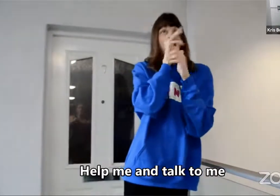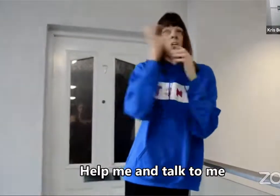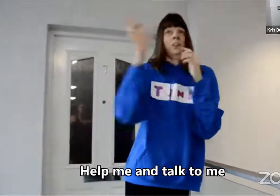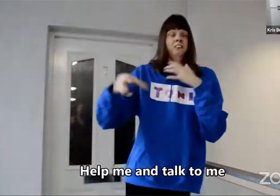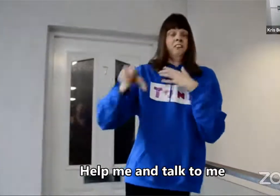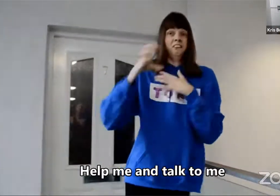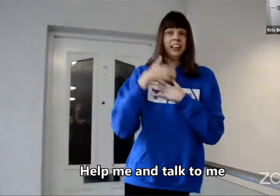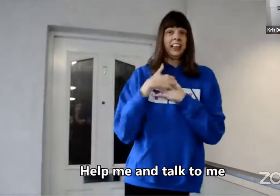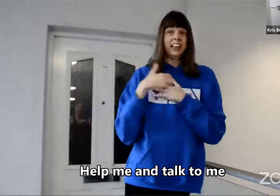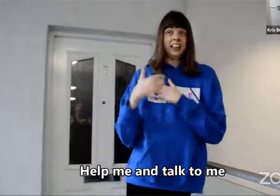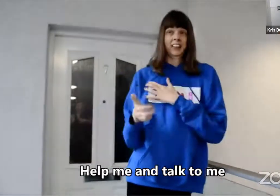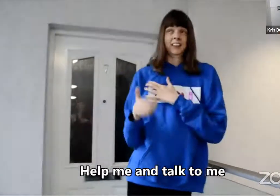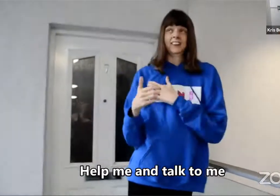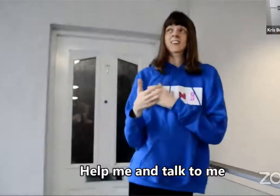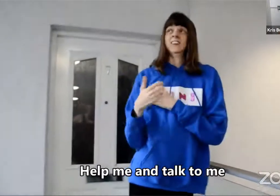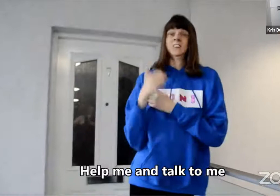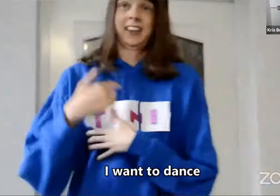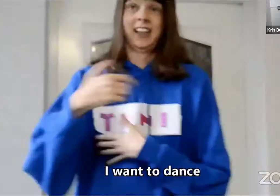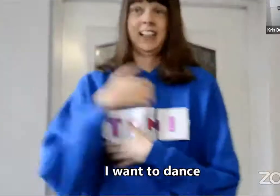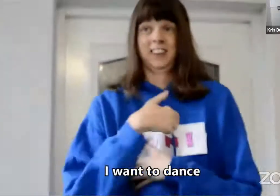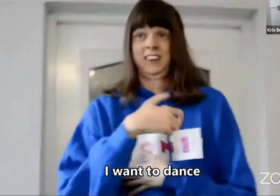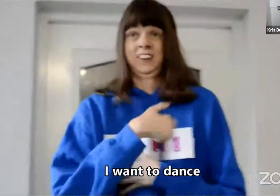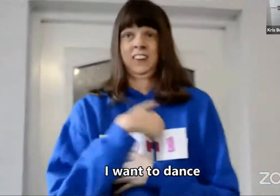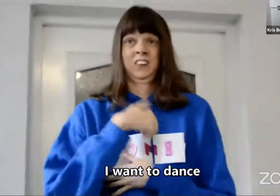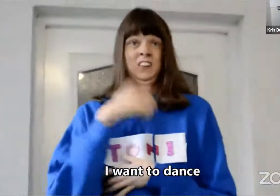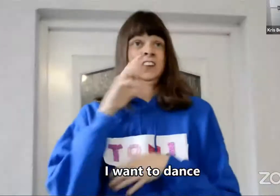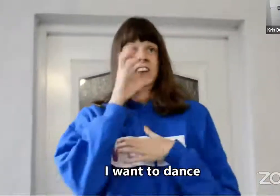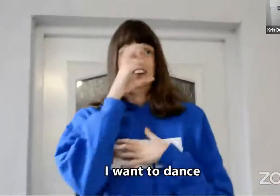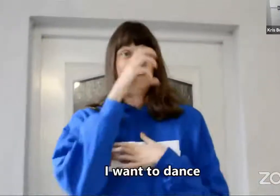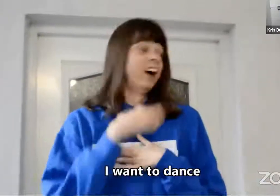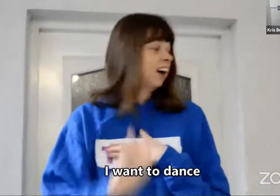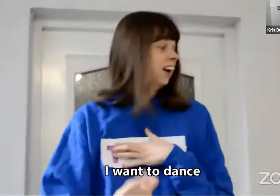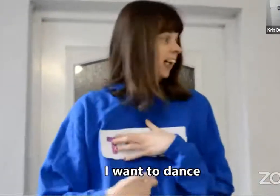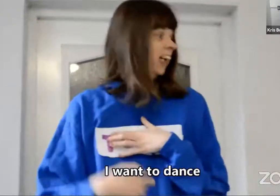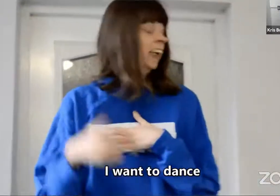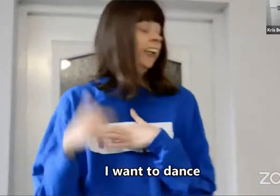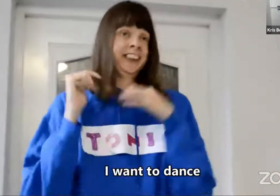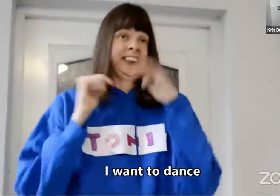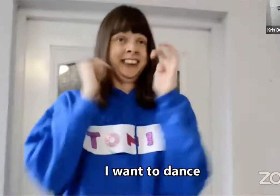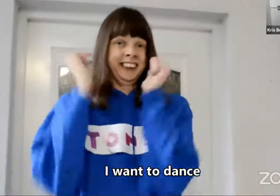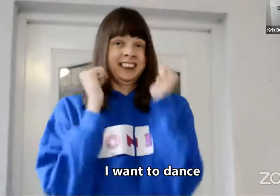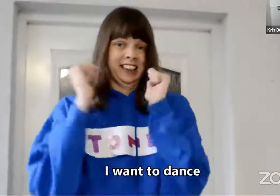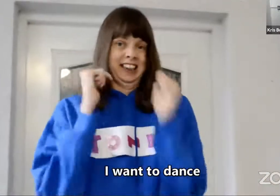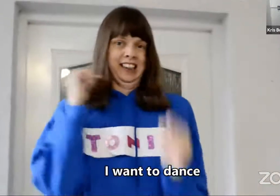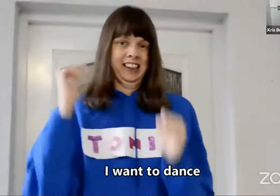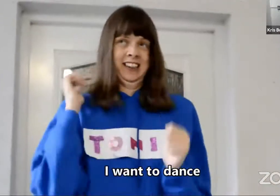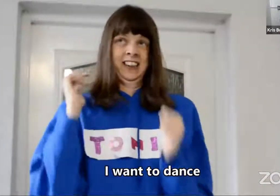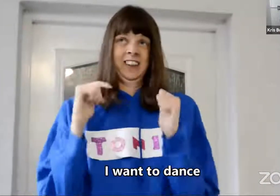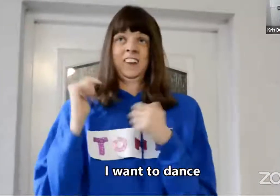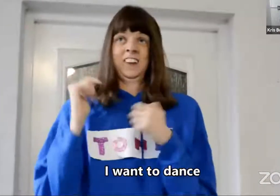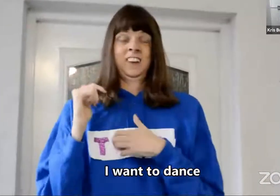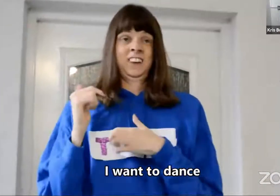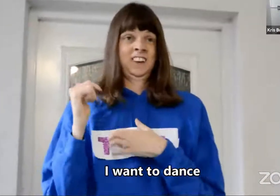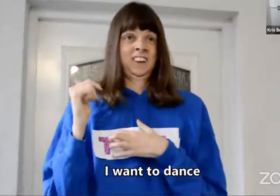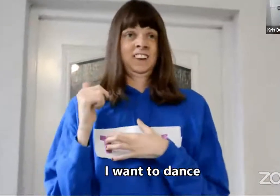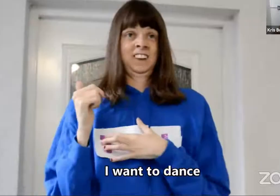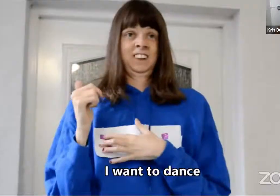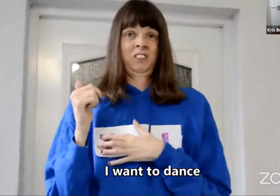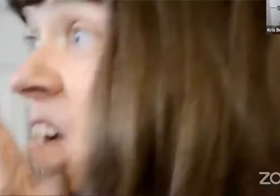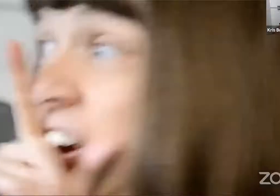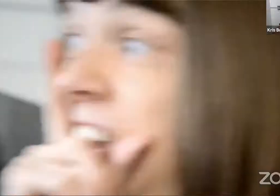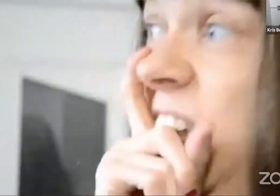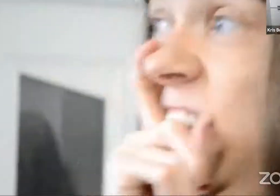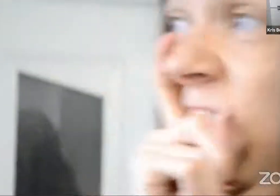talk to me. I want to dance